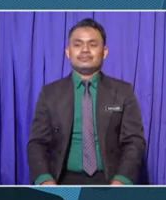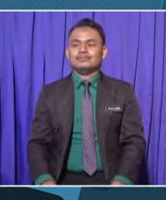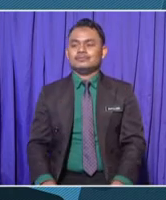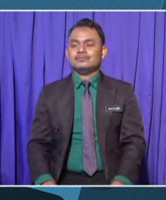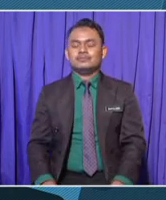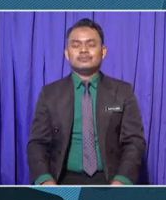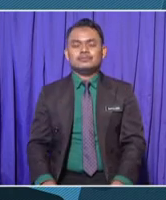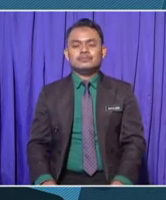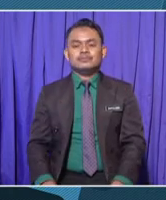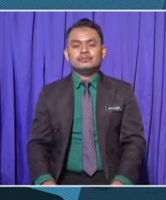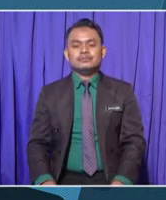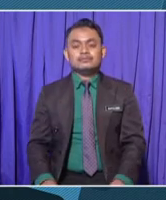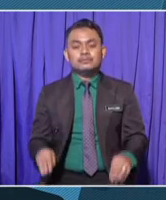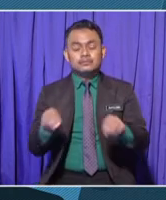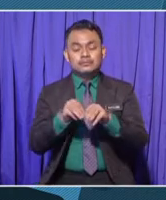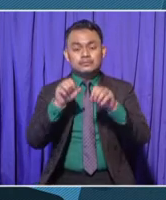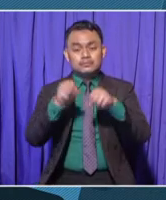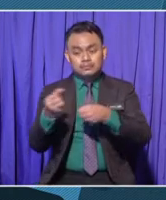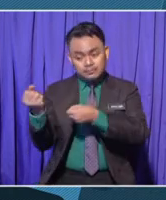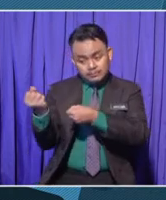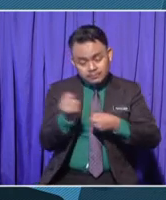It can attract objects.